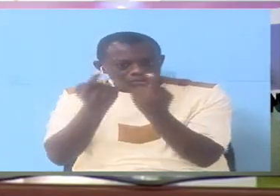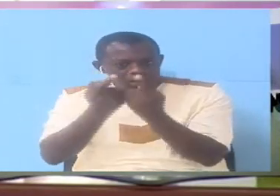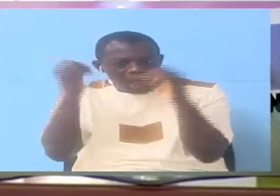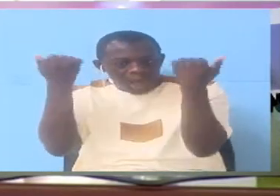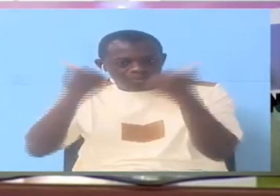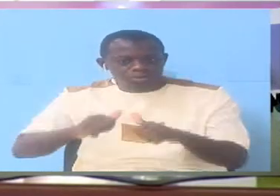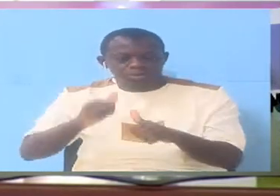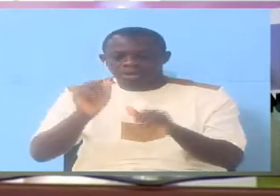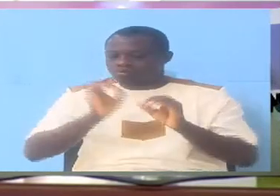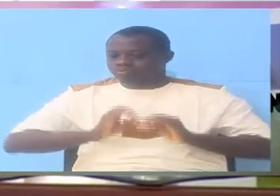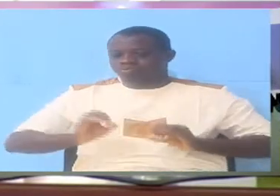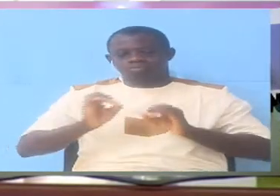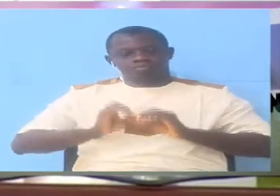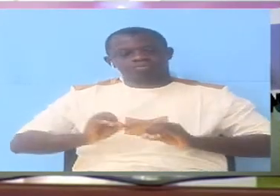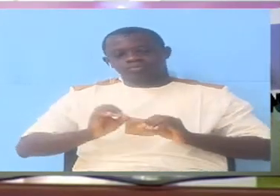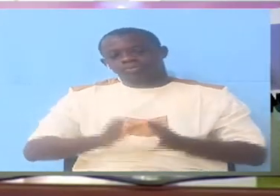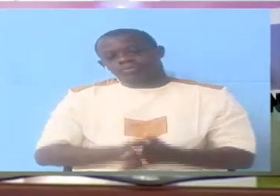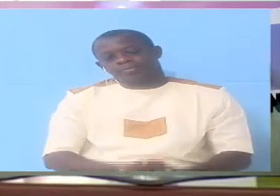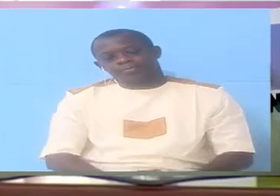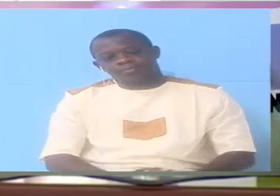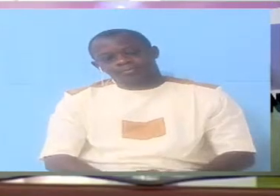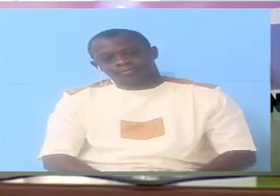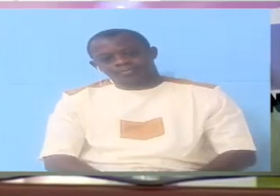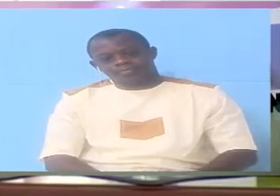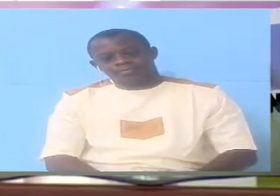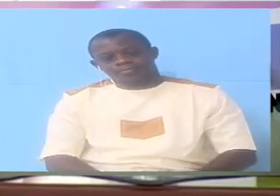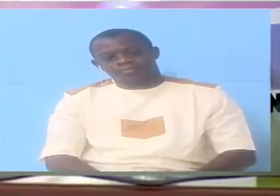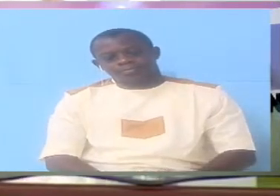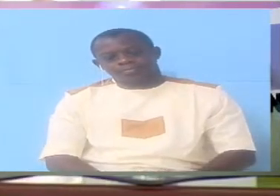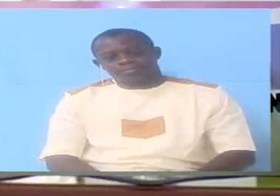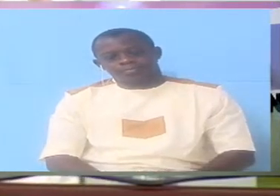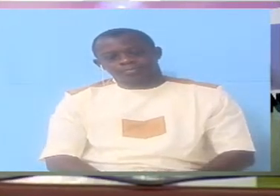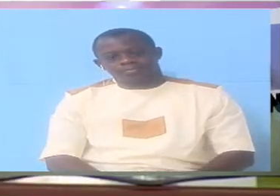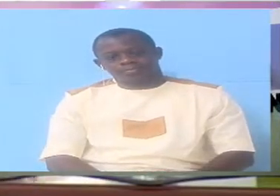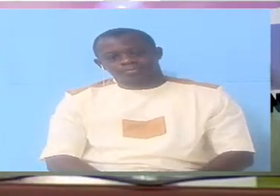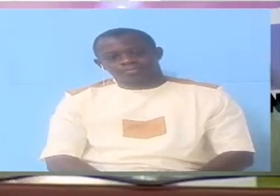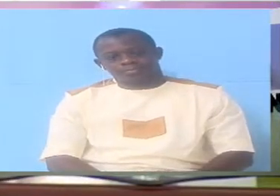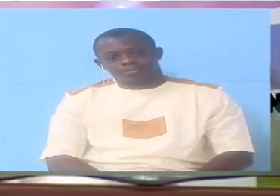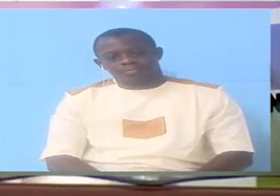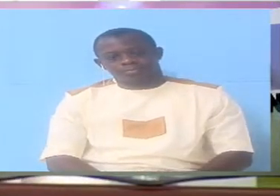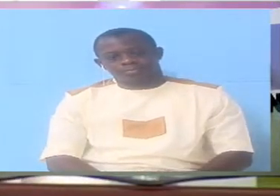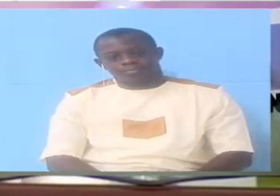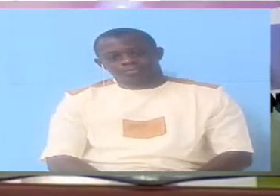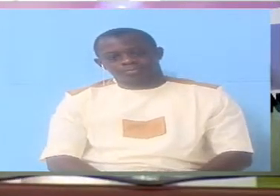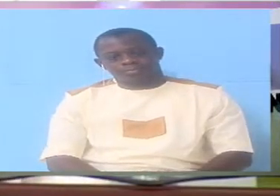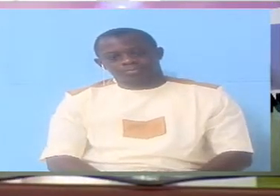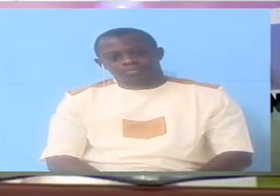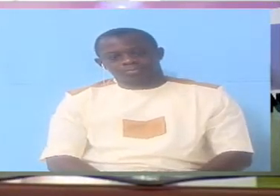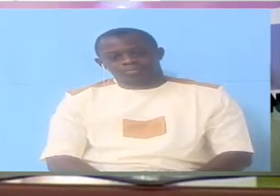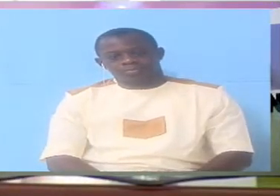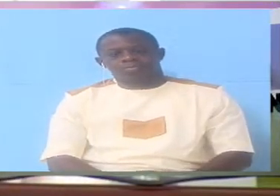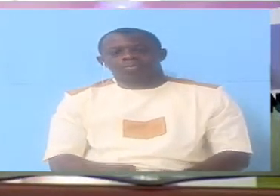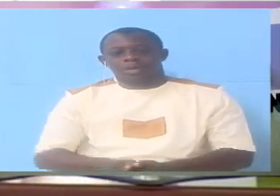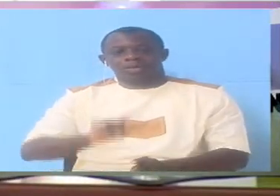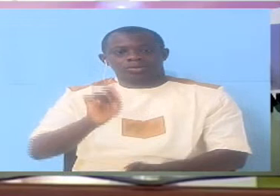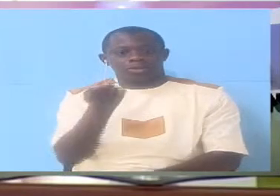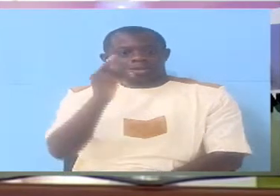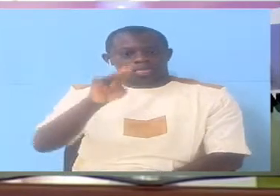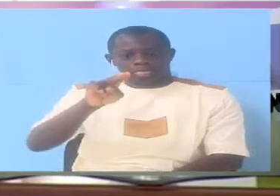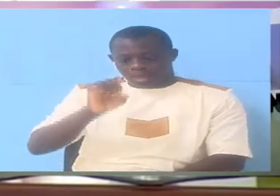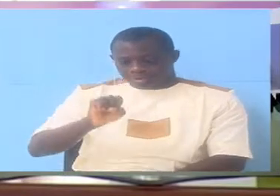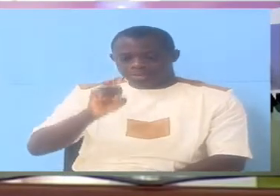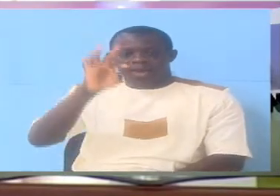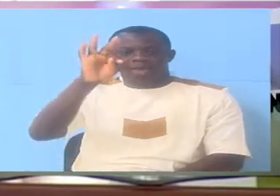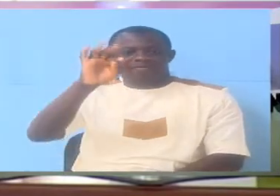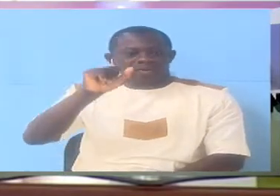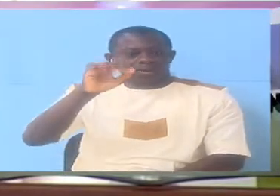ne tamit gàccoo woon nañ ko loo xam ne dina tax ba ñu xaal leen a ñaaw njorta ci seen mbir. GNS Fatima then